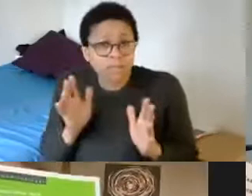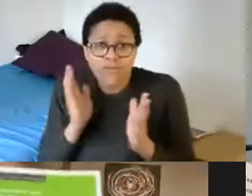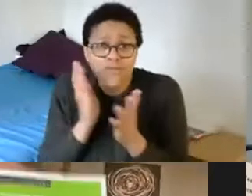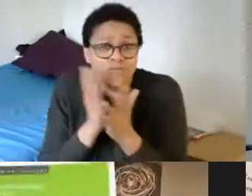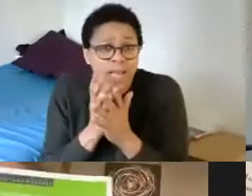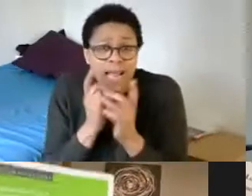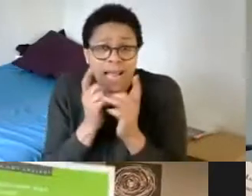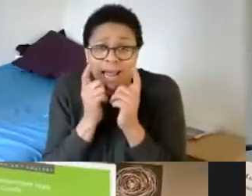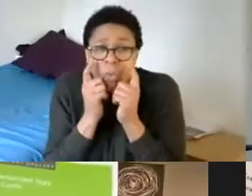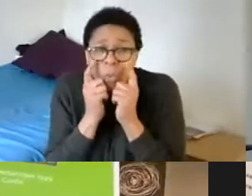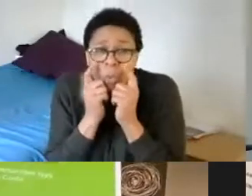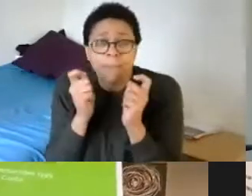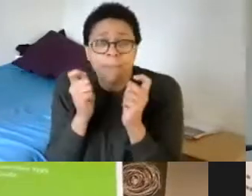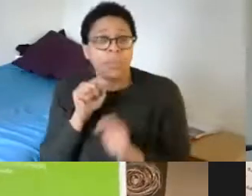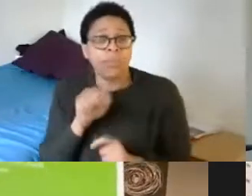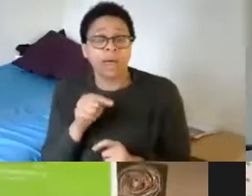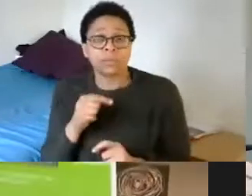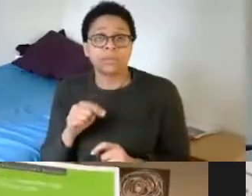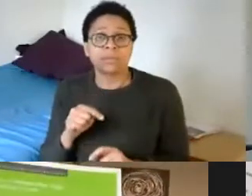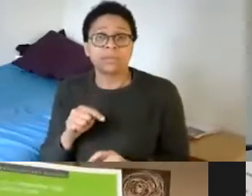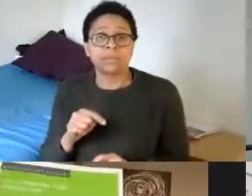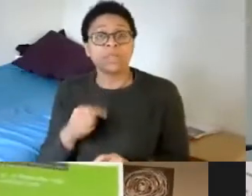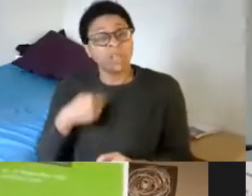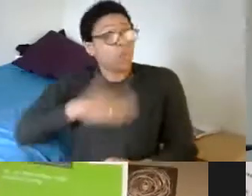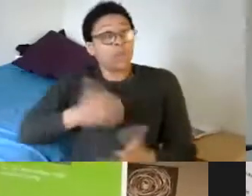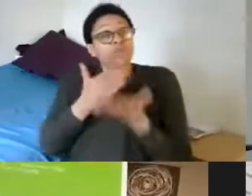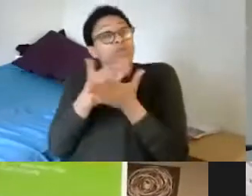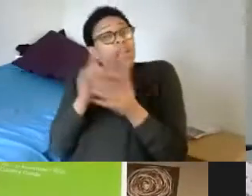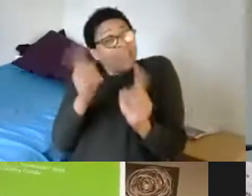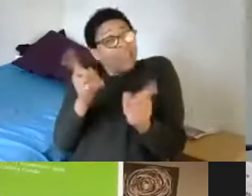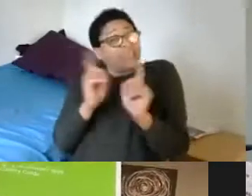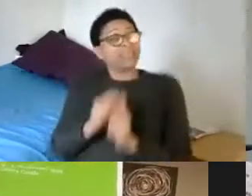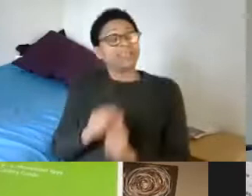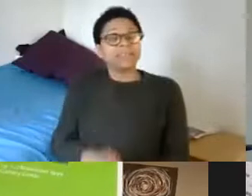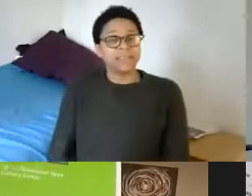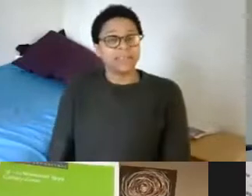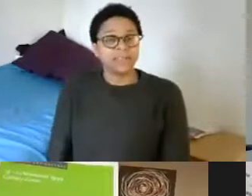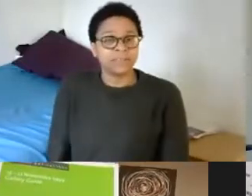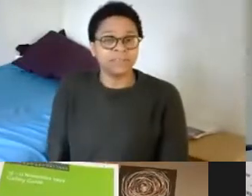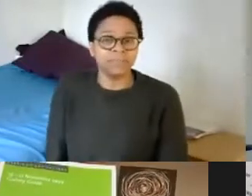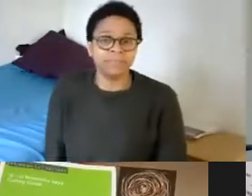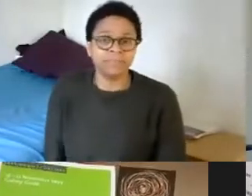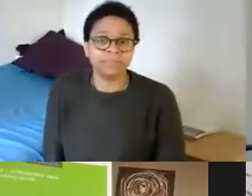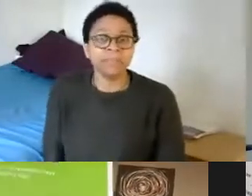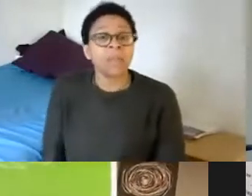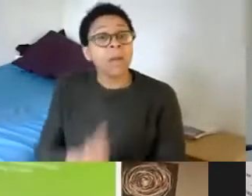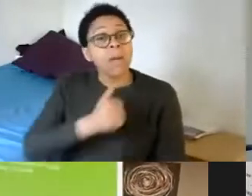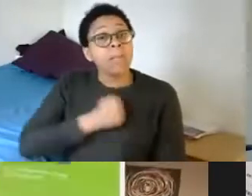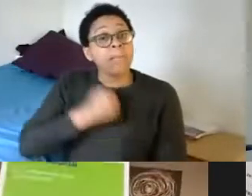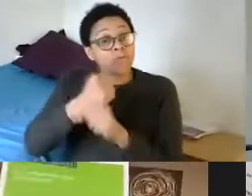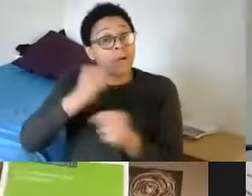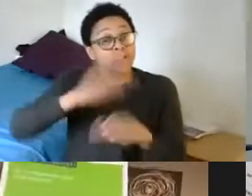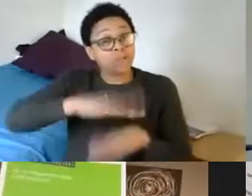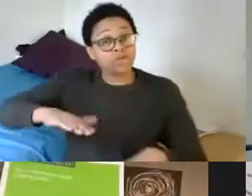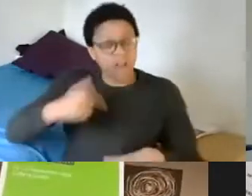Sorry, carry on. No. So I just thought I'd share that with you because, you know, my grandchildren are going to get these